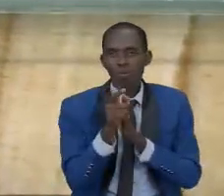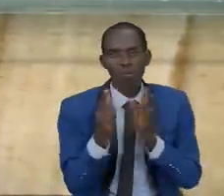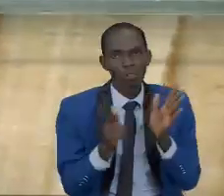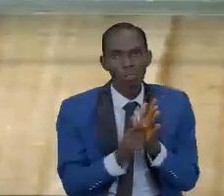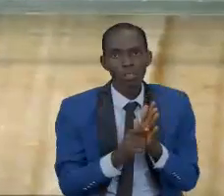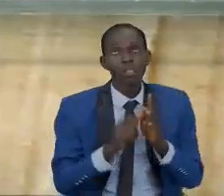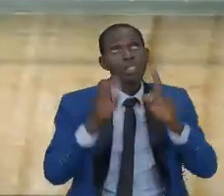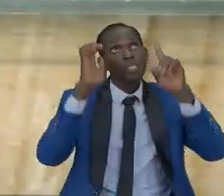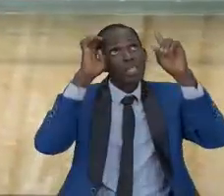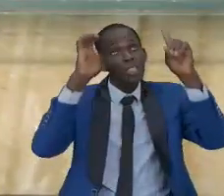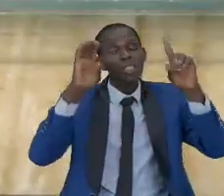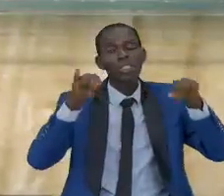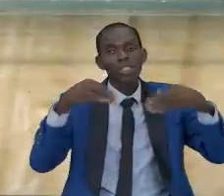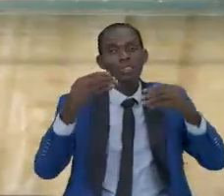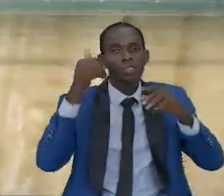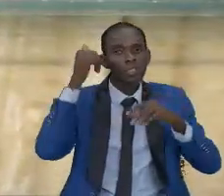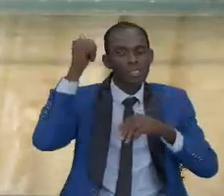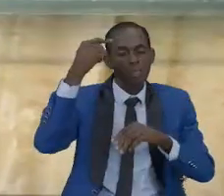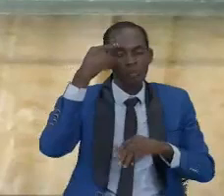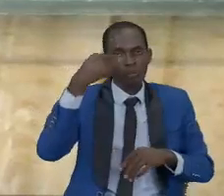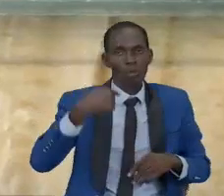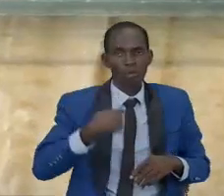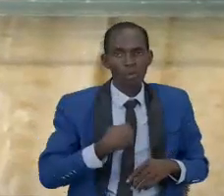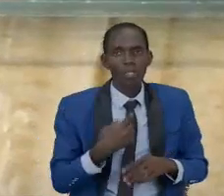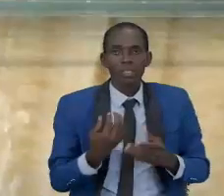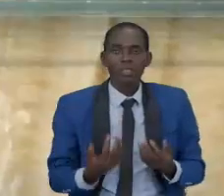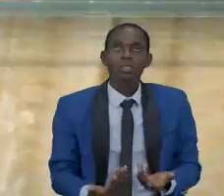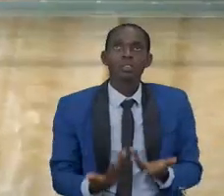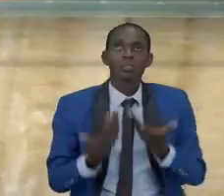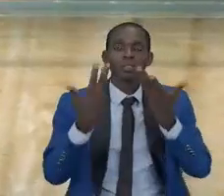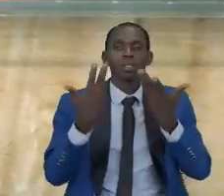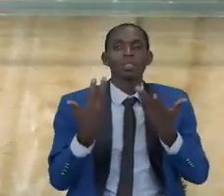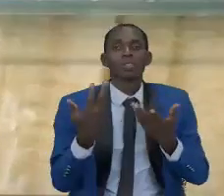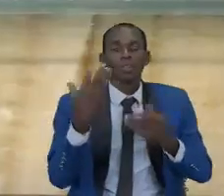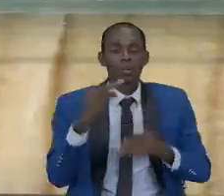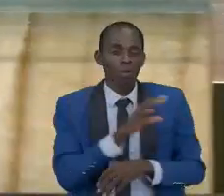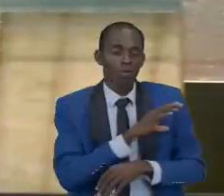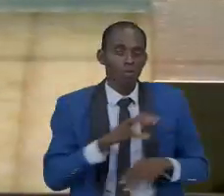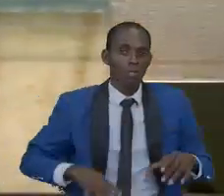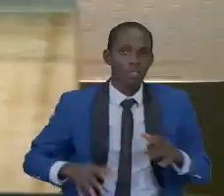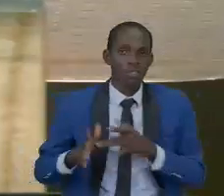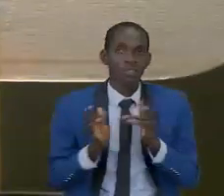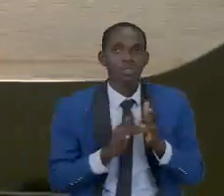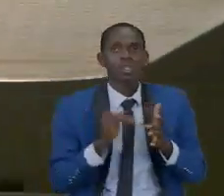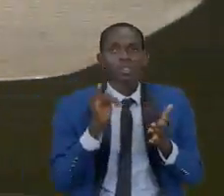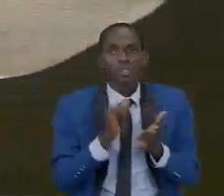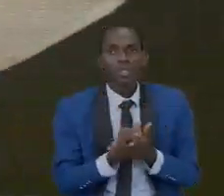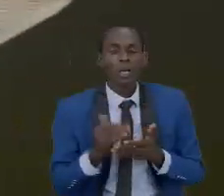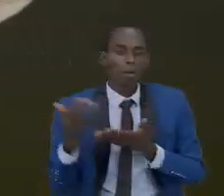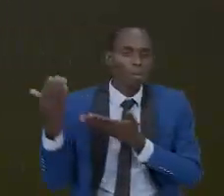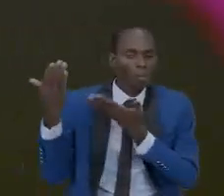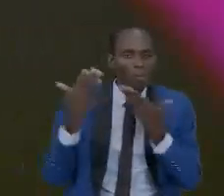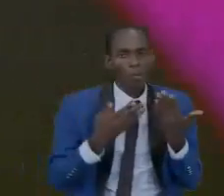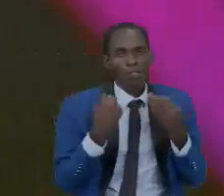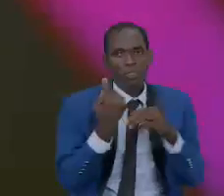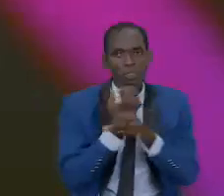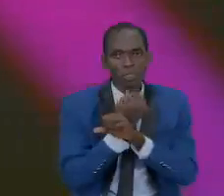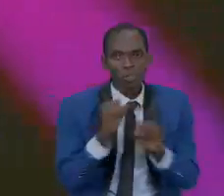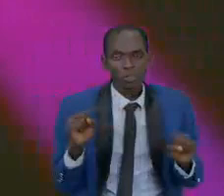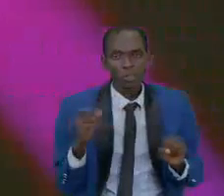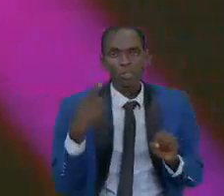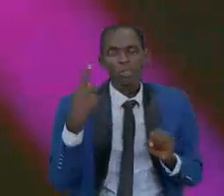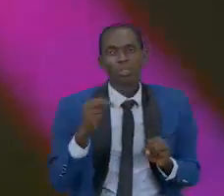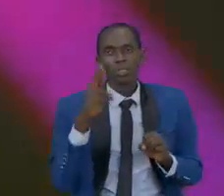gave himself for me is a sacrifice of Jesus Christ that brought the justification the